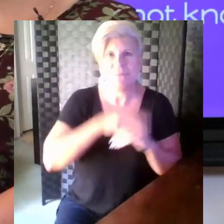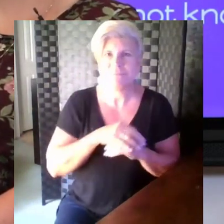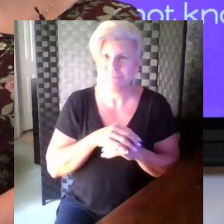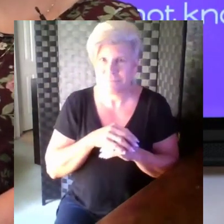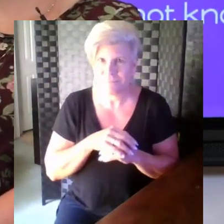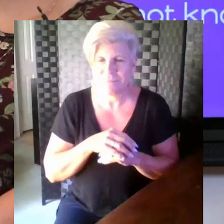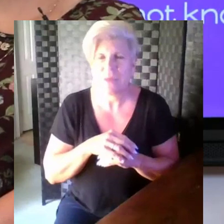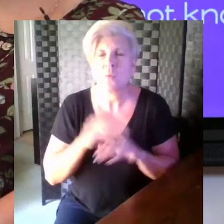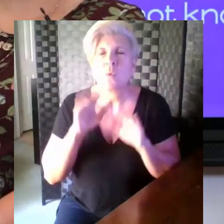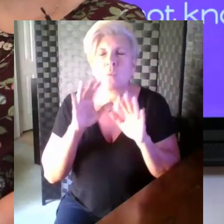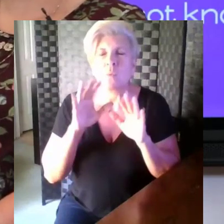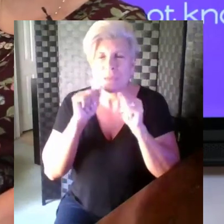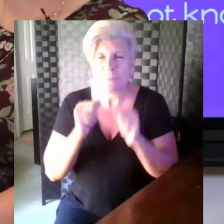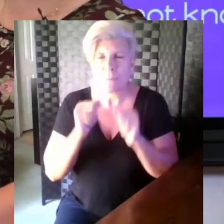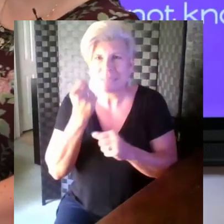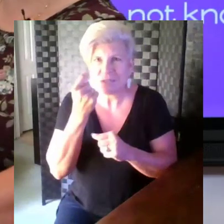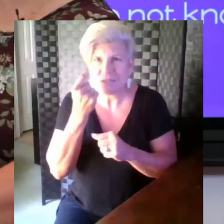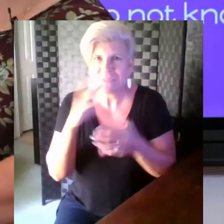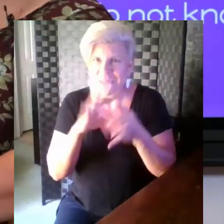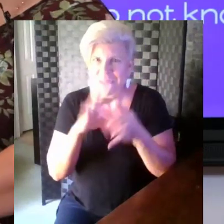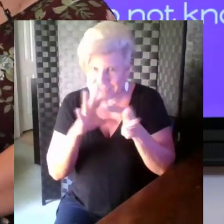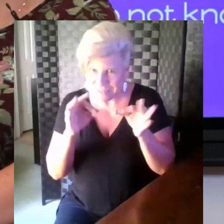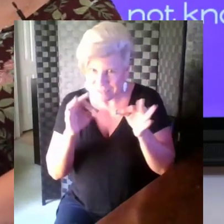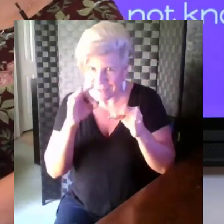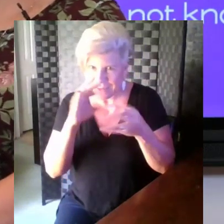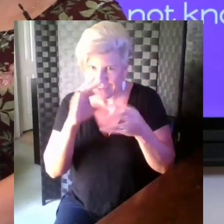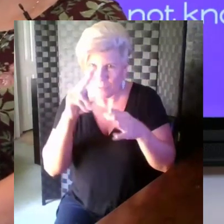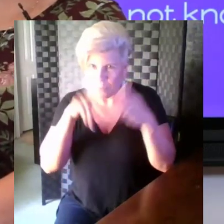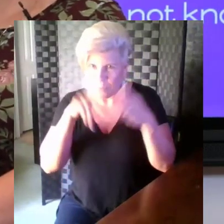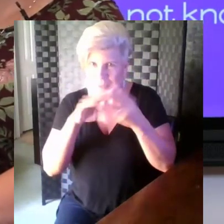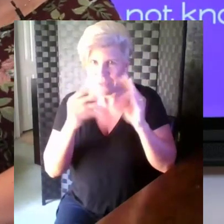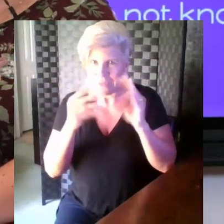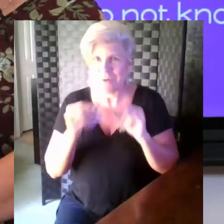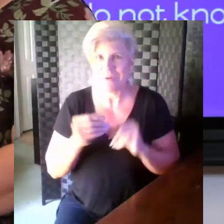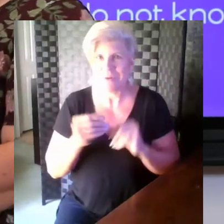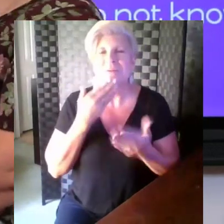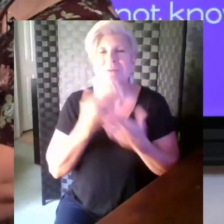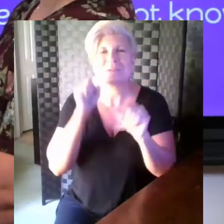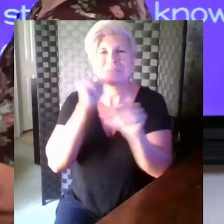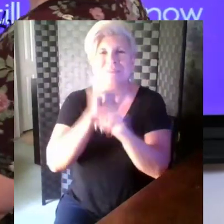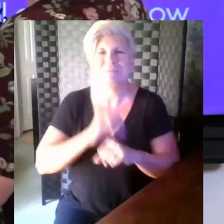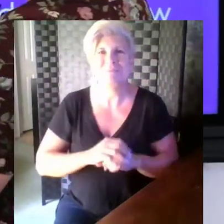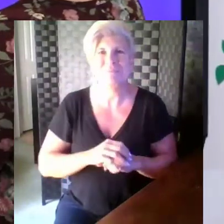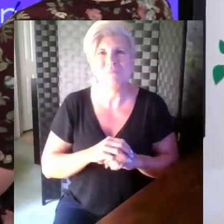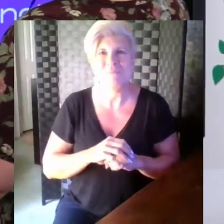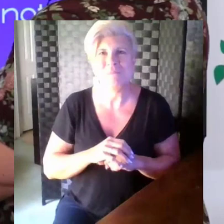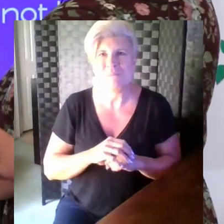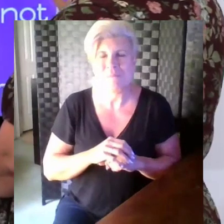want to be able to understand the words in the context of a passage. Great work.